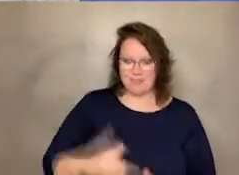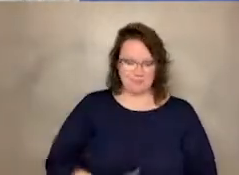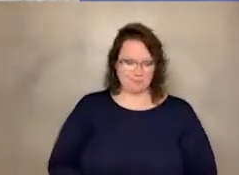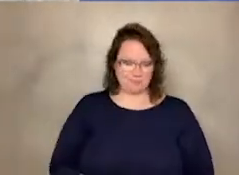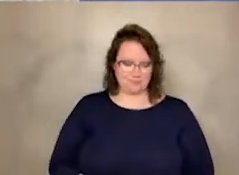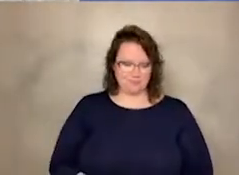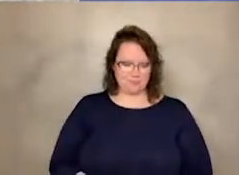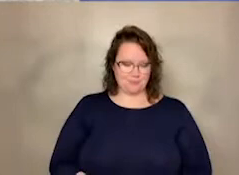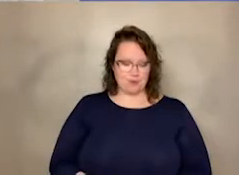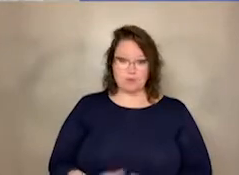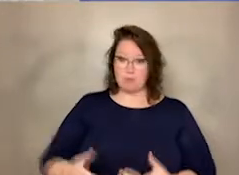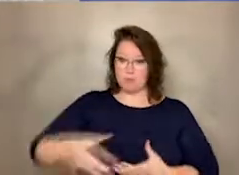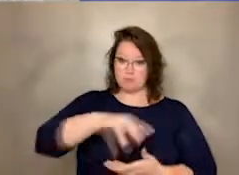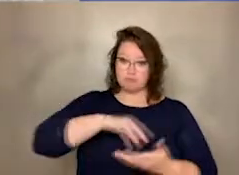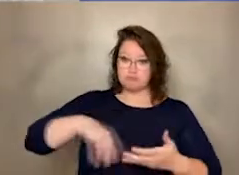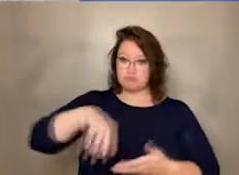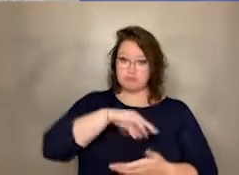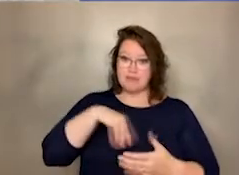time in my flour.